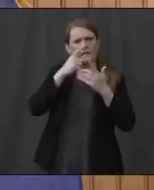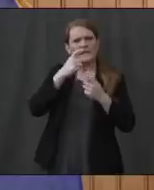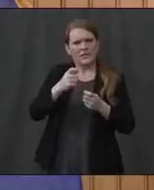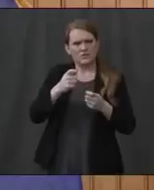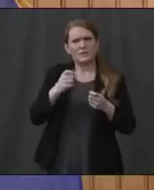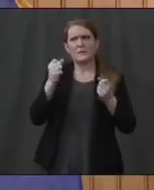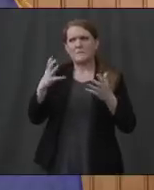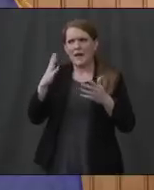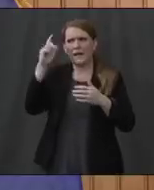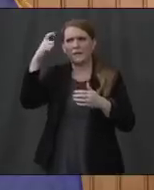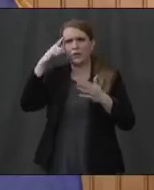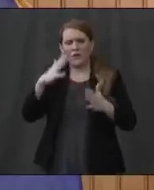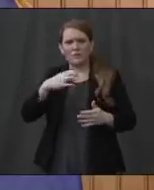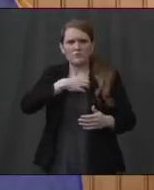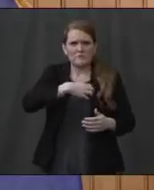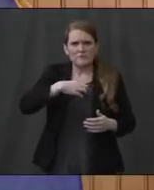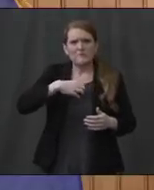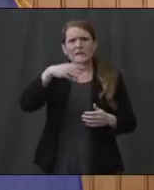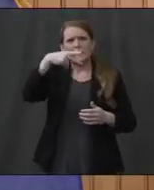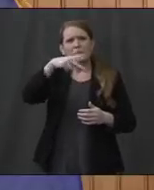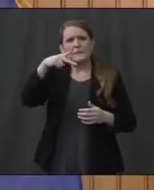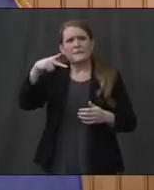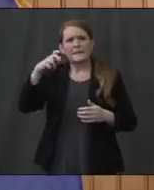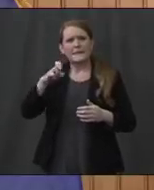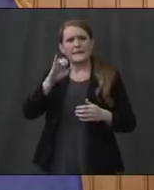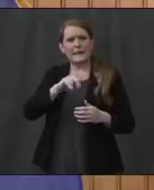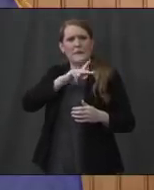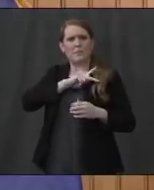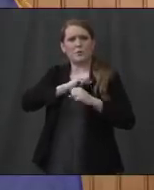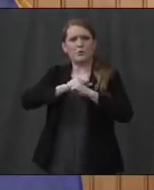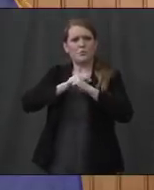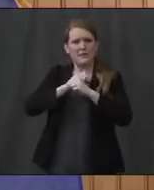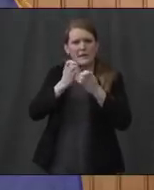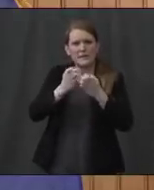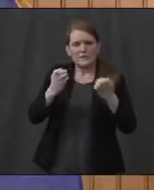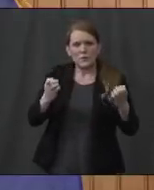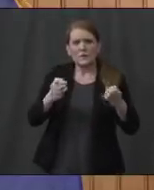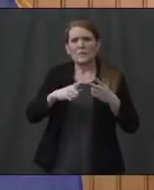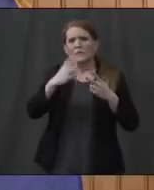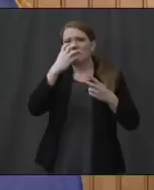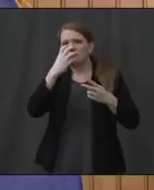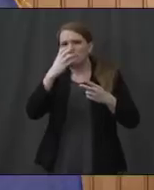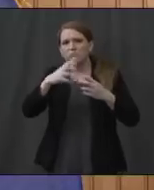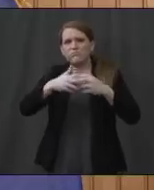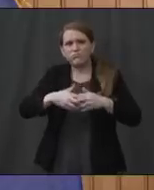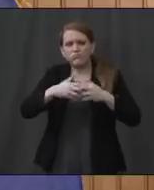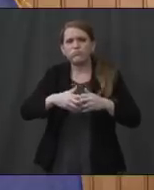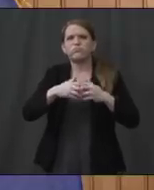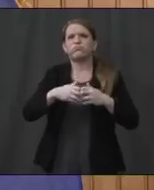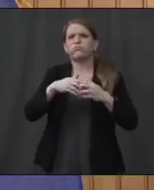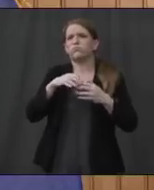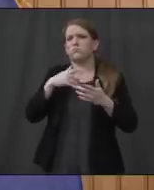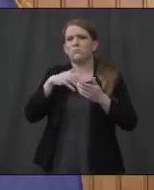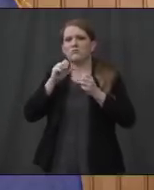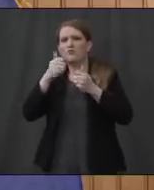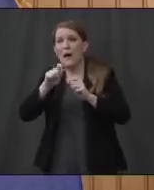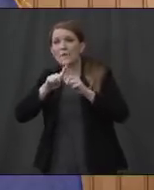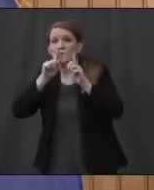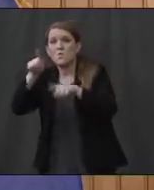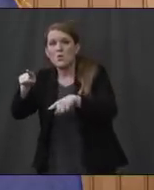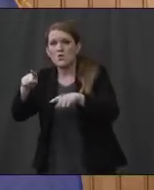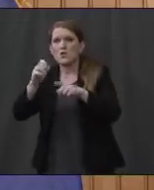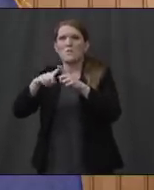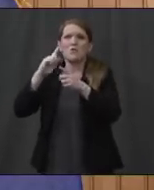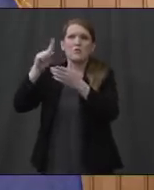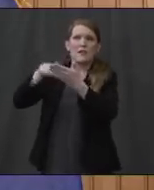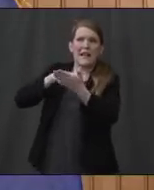and ventilators that were promised to them, and then they get rerouted or the order is canceled. The federal government sometimes is a thought